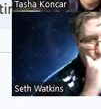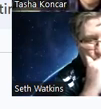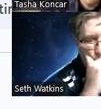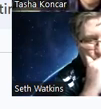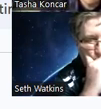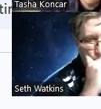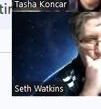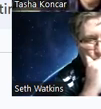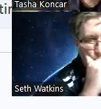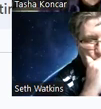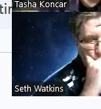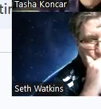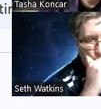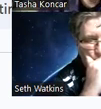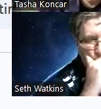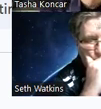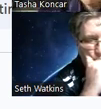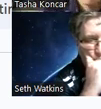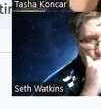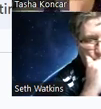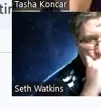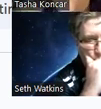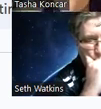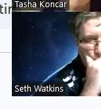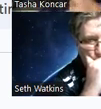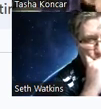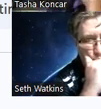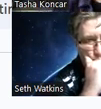work groups, reapplication, and compensation.